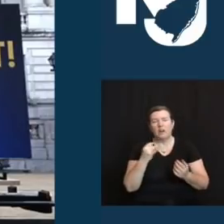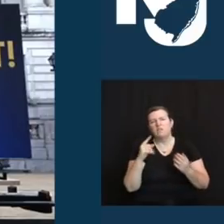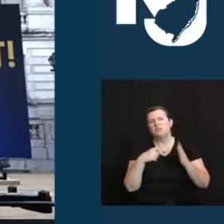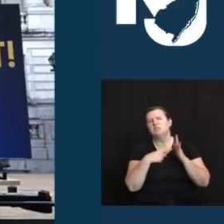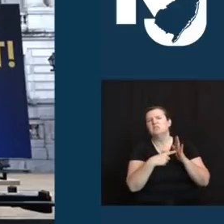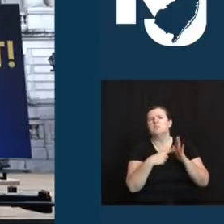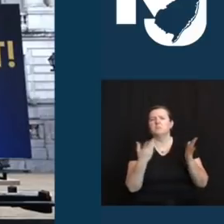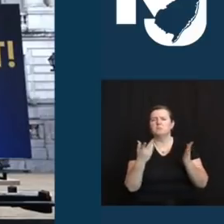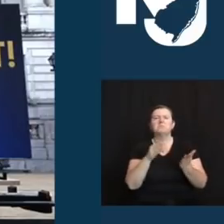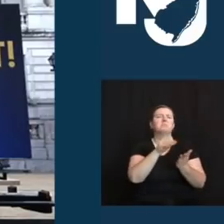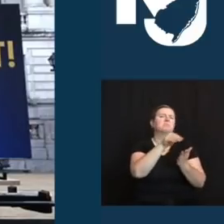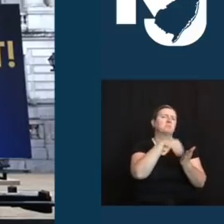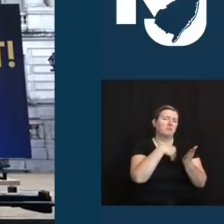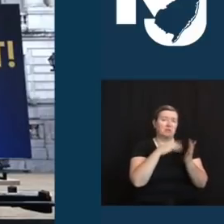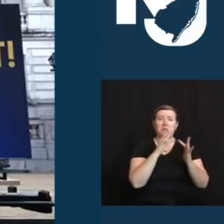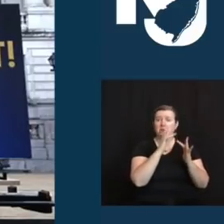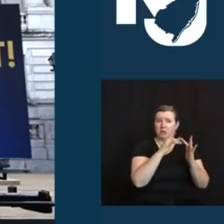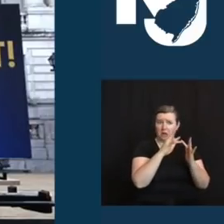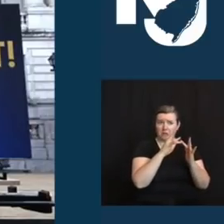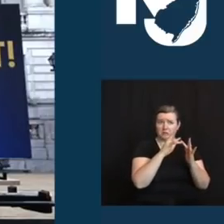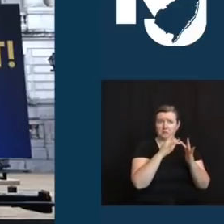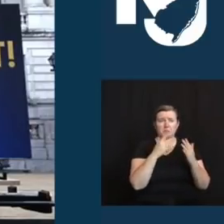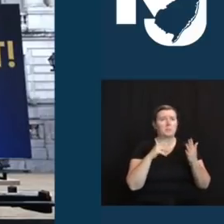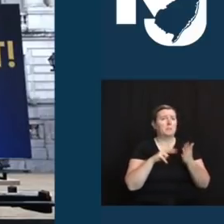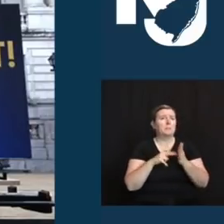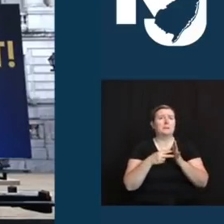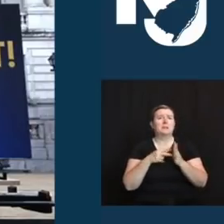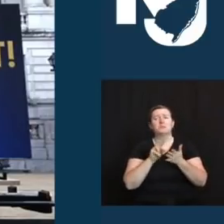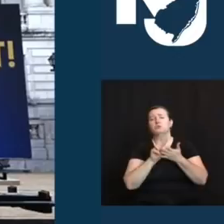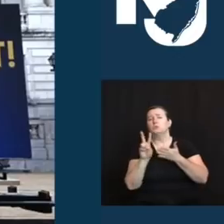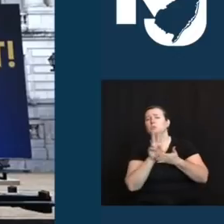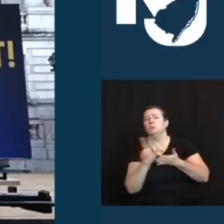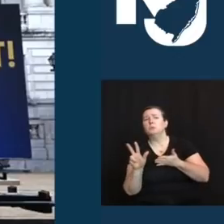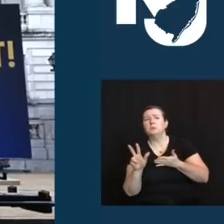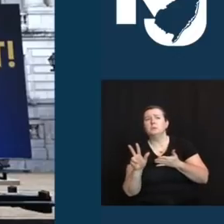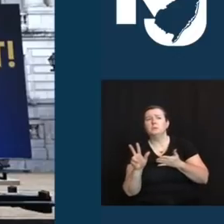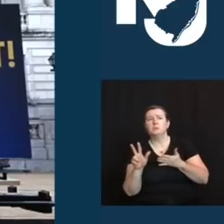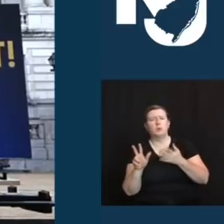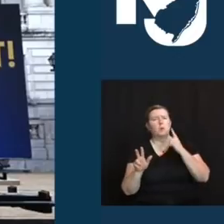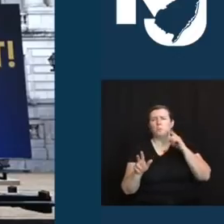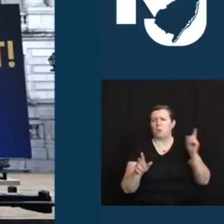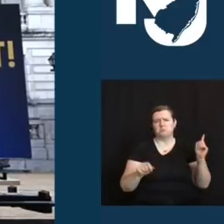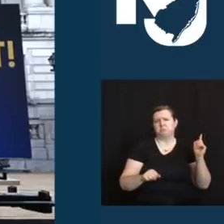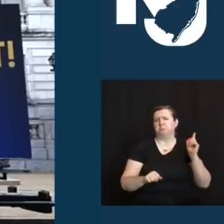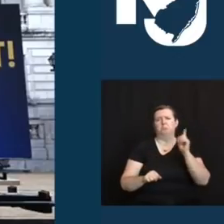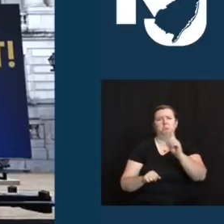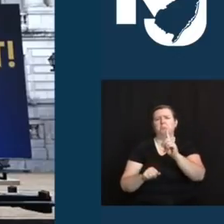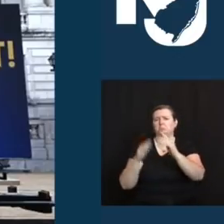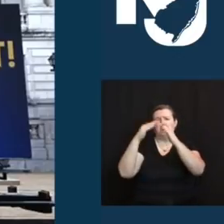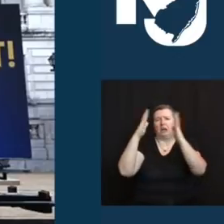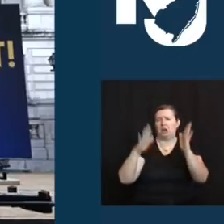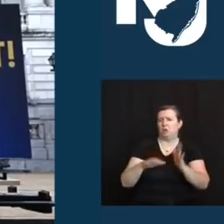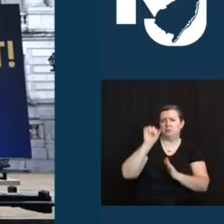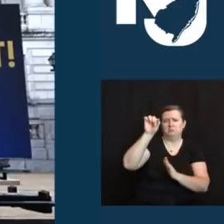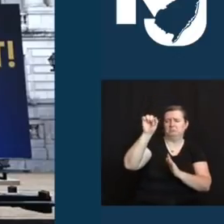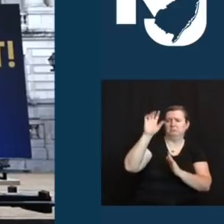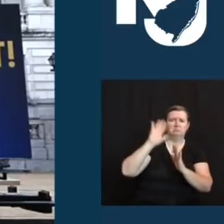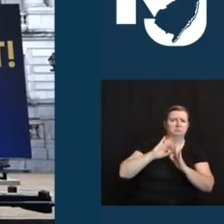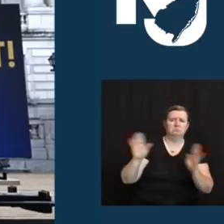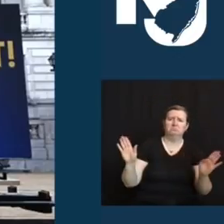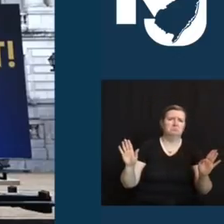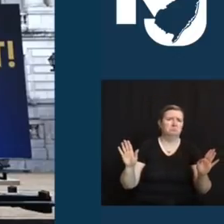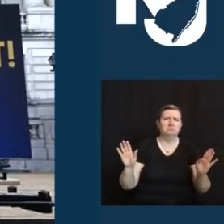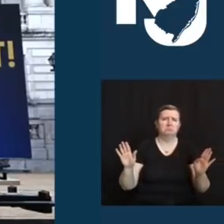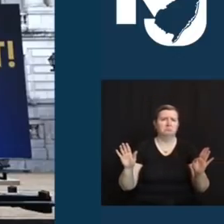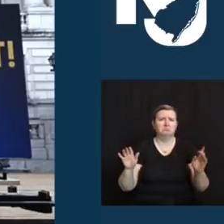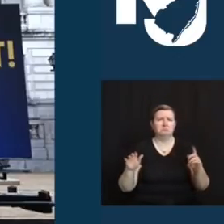a knock on the door in the weeks ahead. The urgency to fill out the census couldn't be greater, and the time to do it